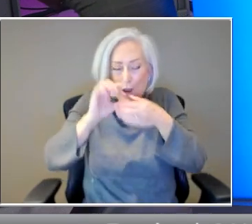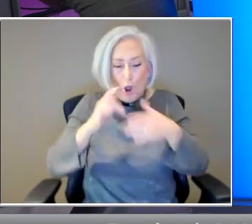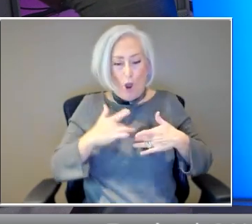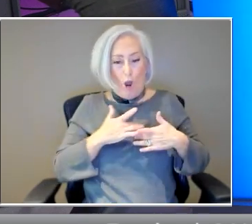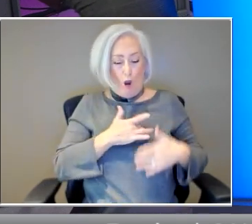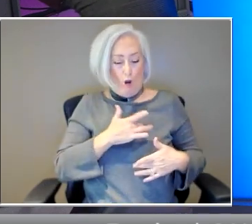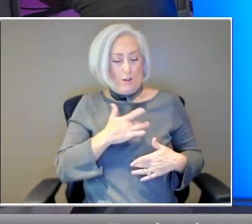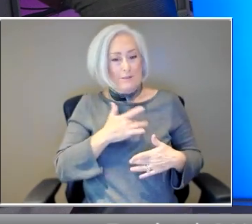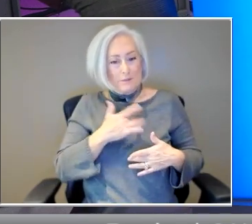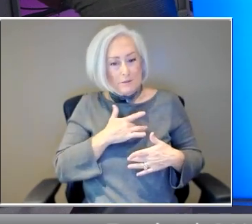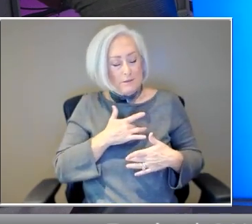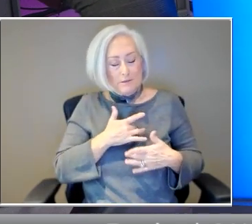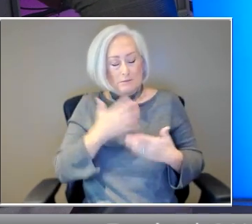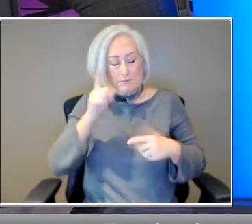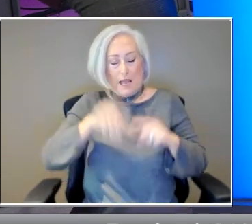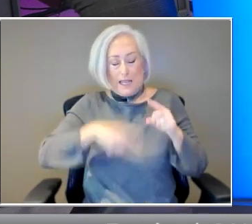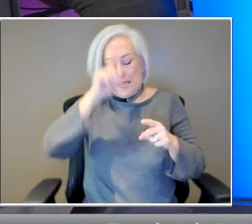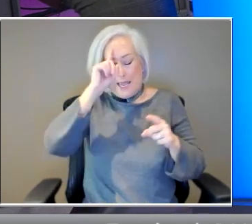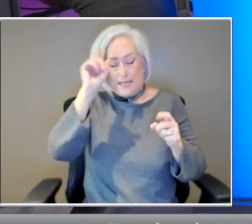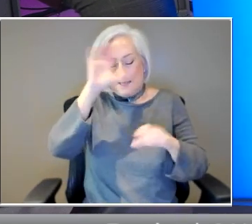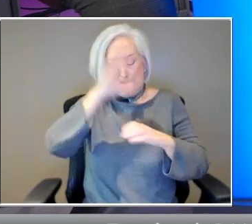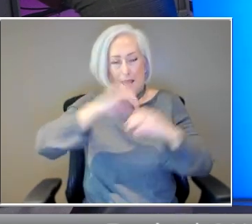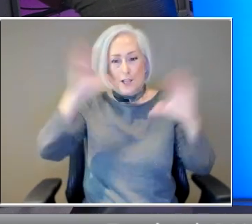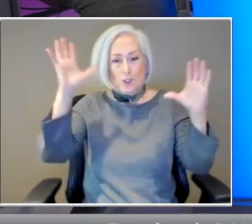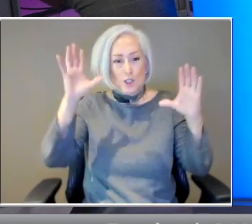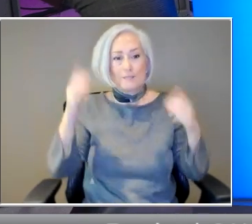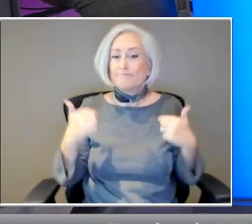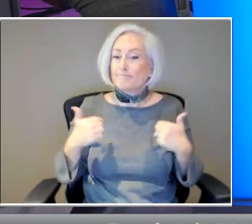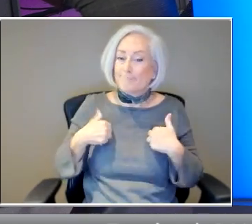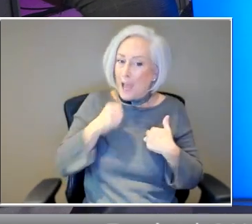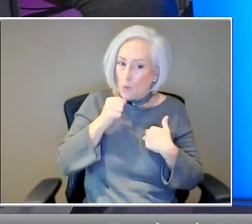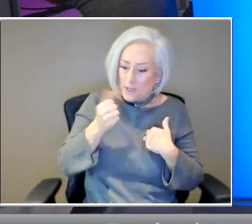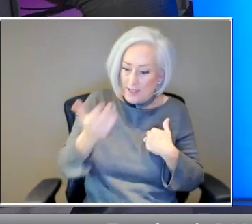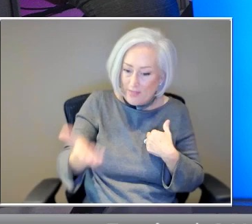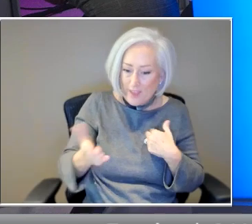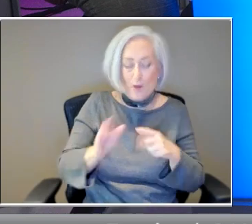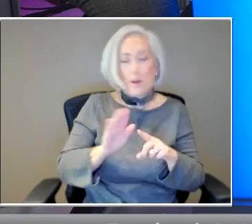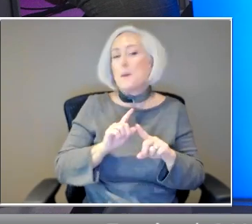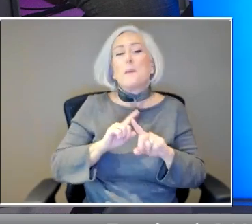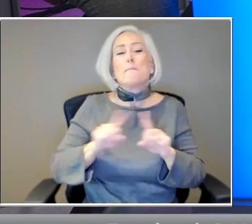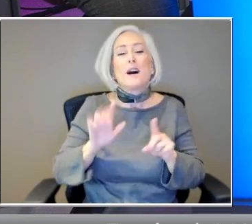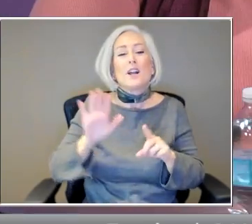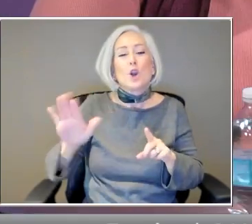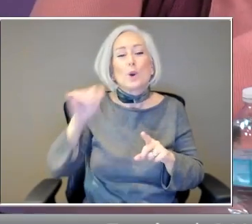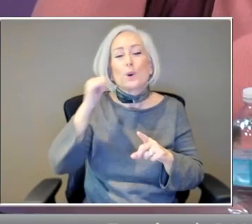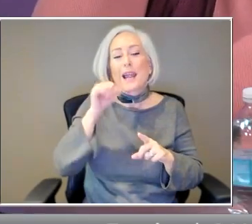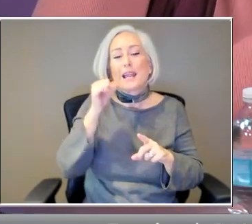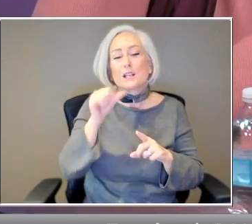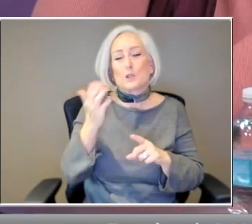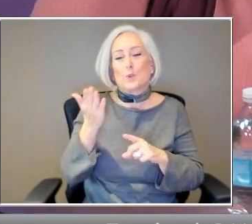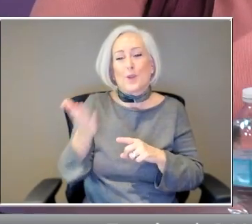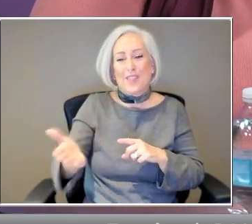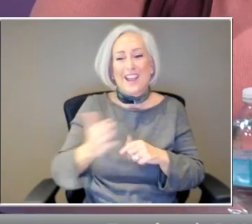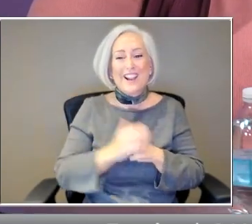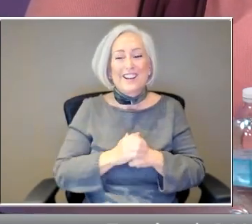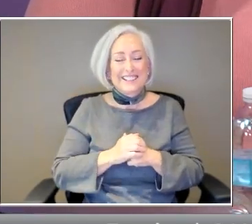at the time, I wasn't there again, but her aunts were. Right. And one aunt, and